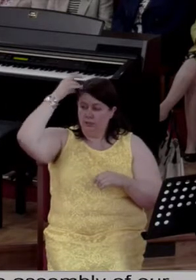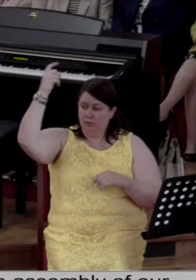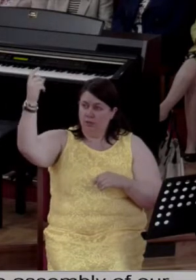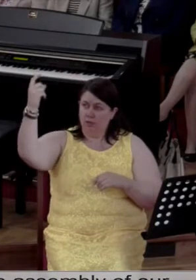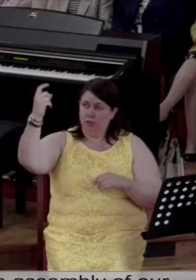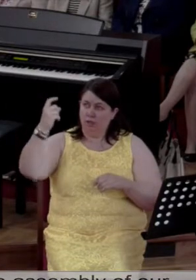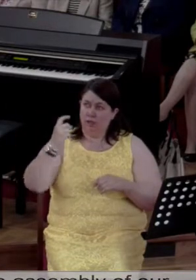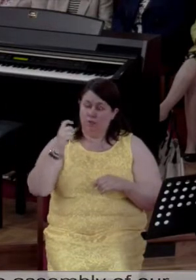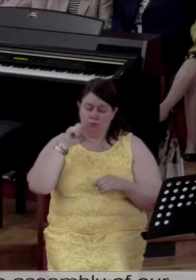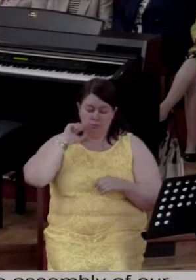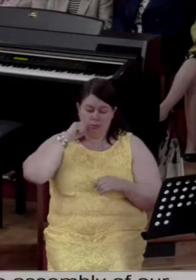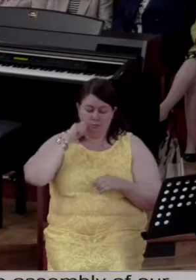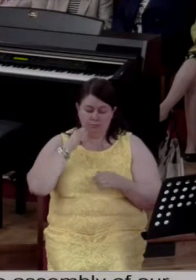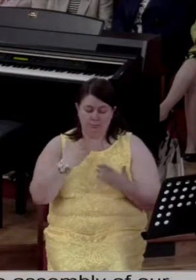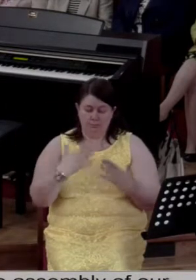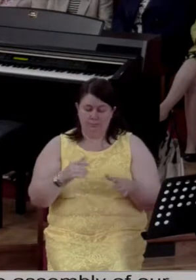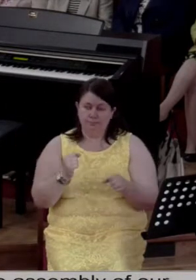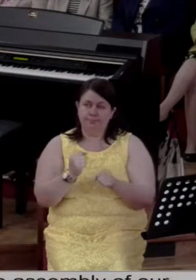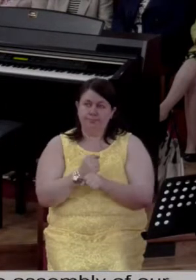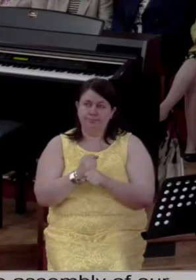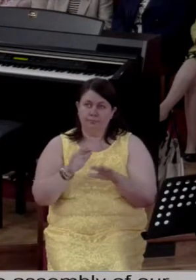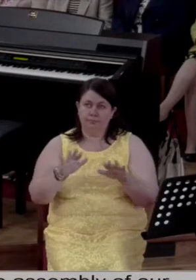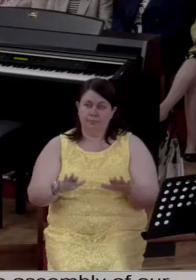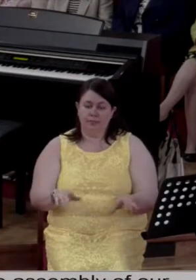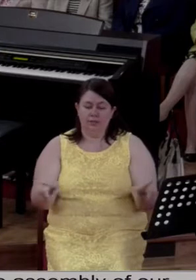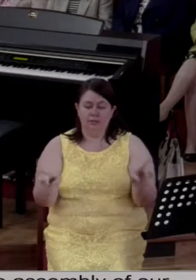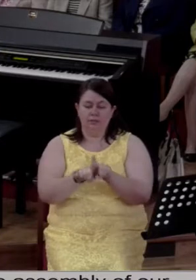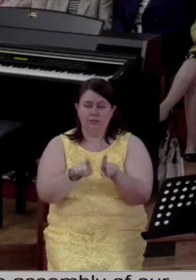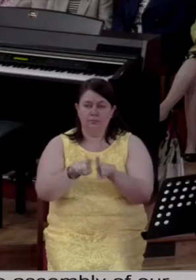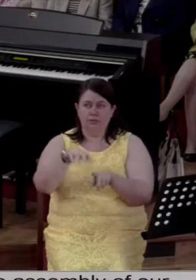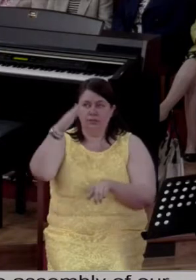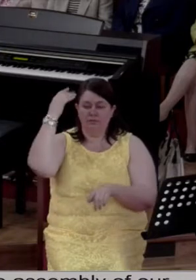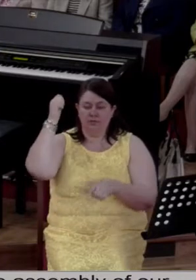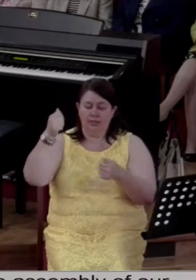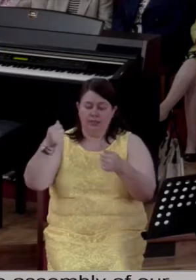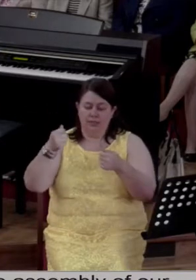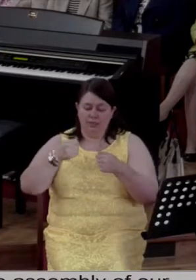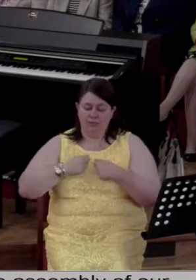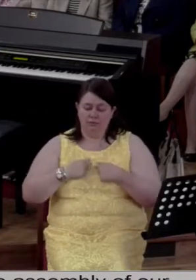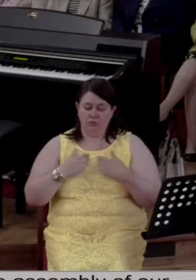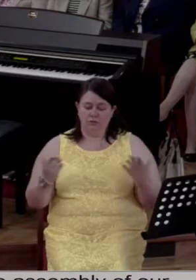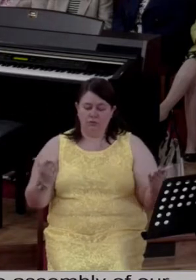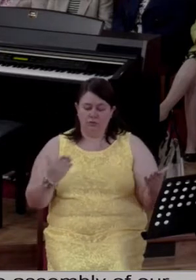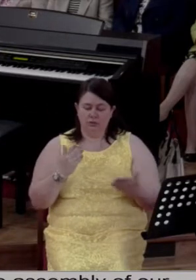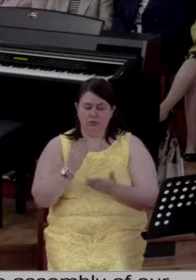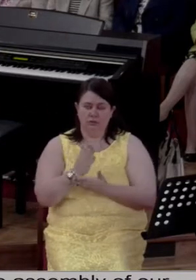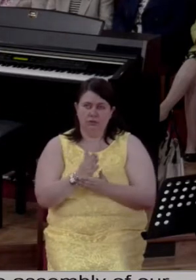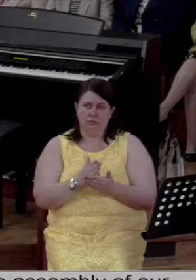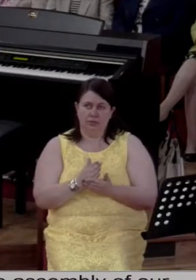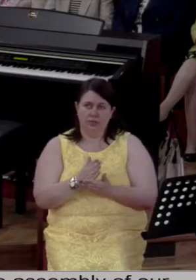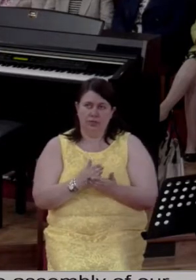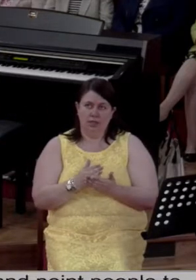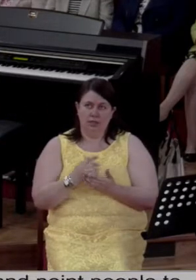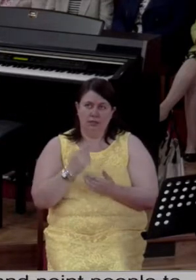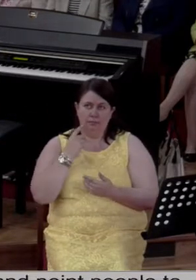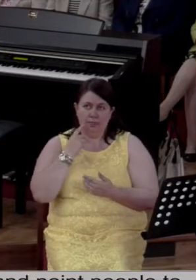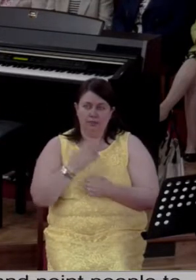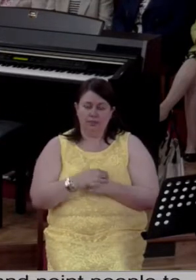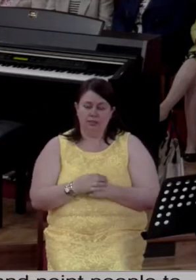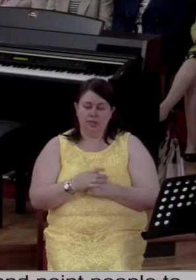on earth as it is in heaven. Give us today our daily bread. Forgive us